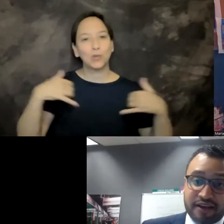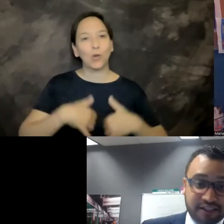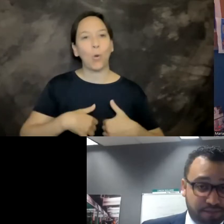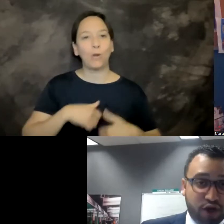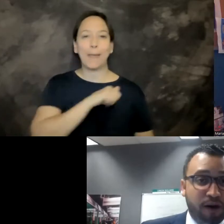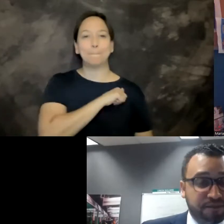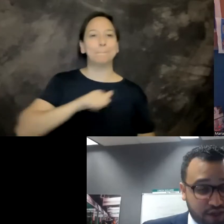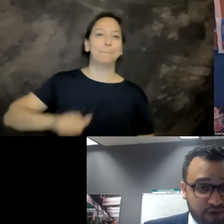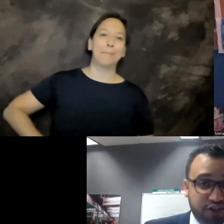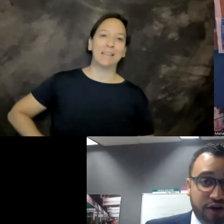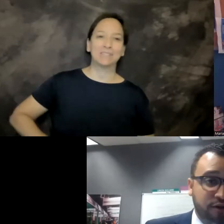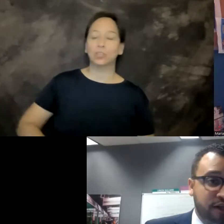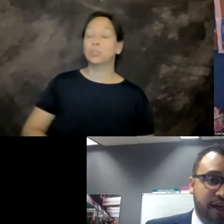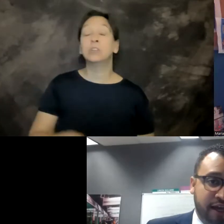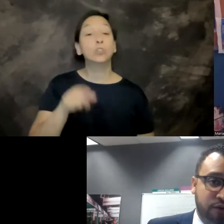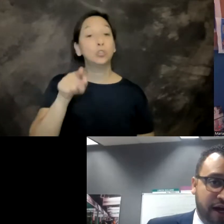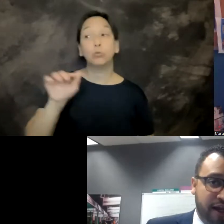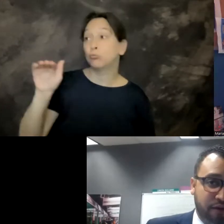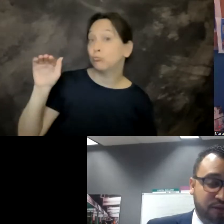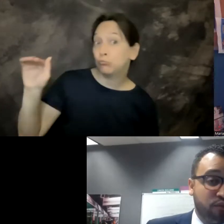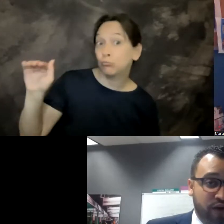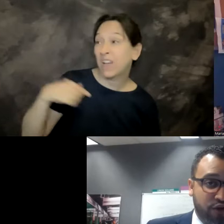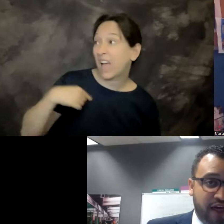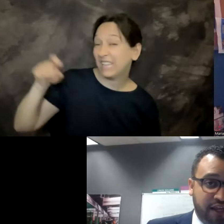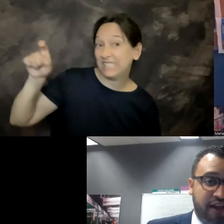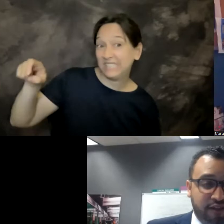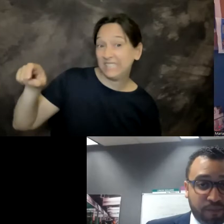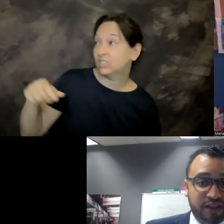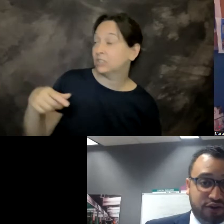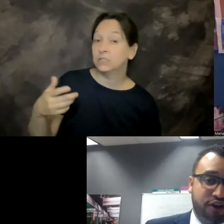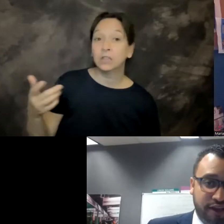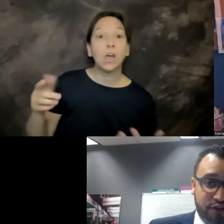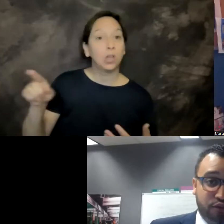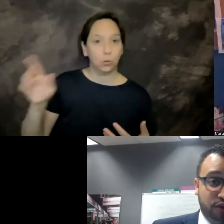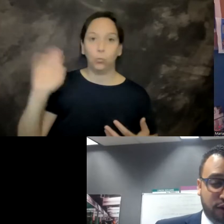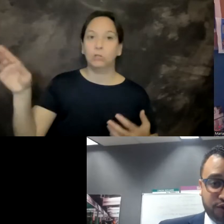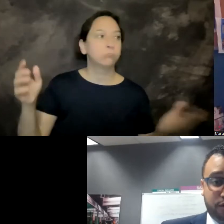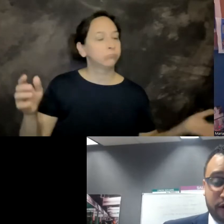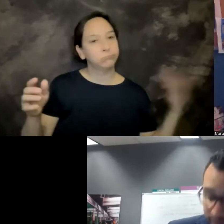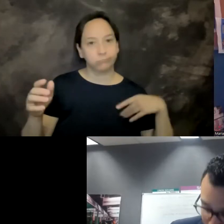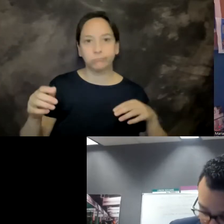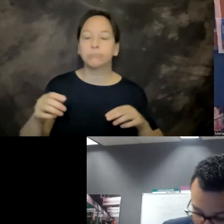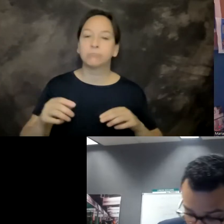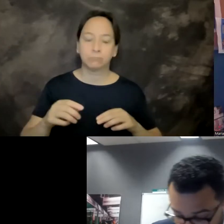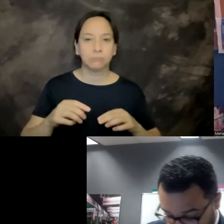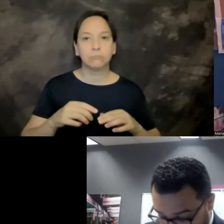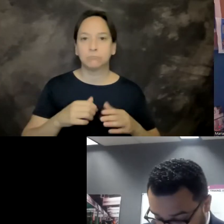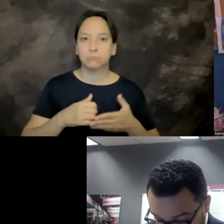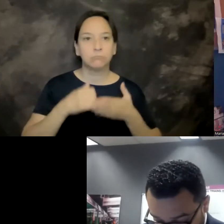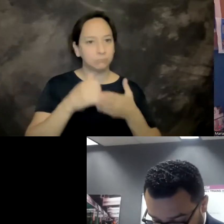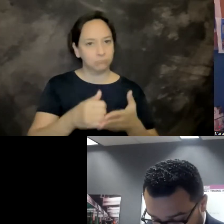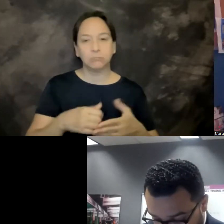need. Simply go up, say you need a shuttle, and if someone will radio that in, and they'll be in circulation throughout the closure for the 30 days.